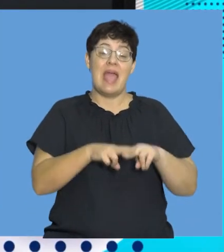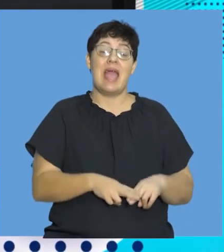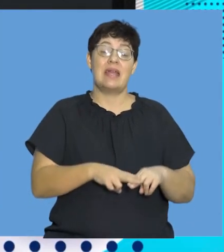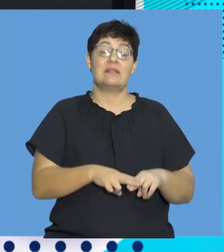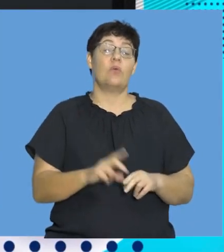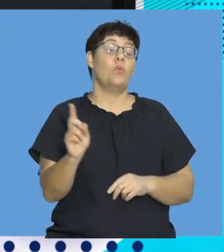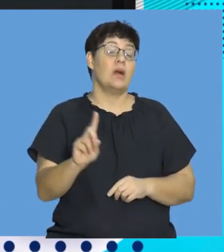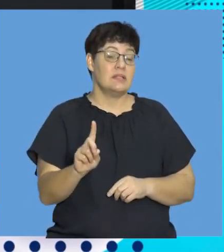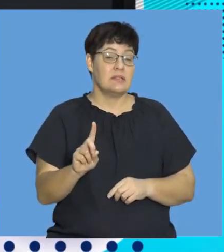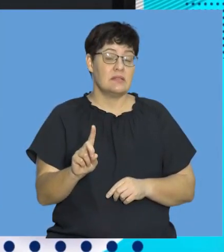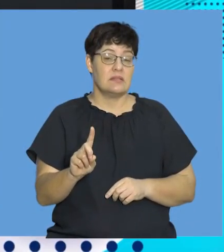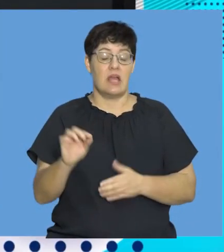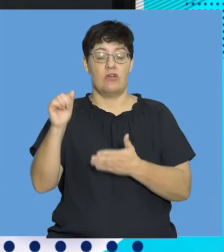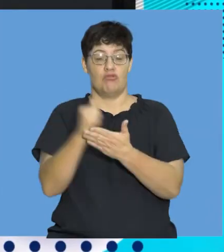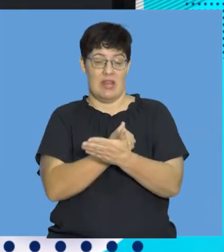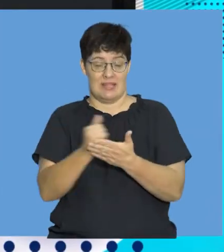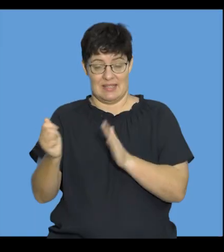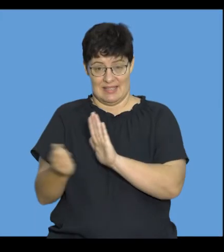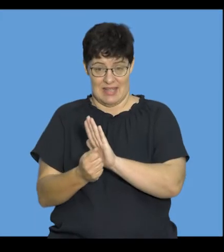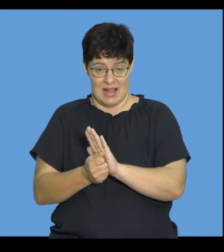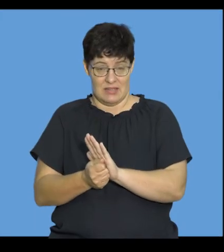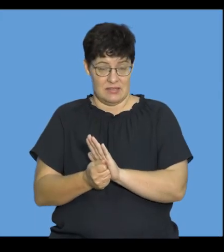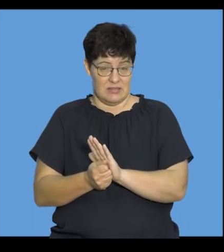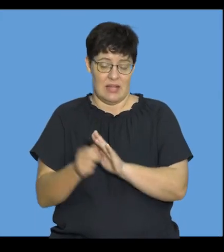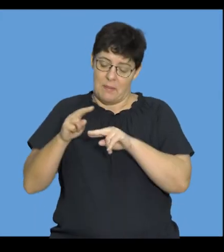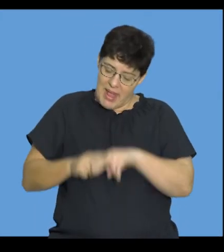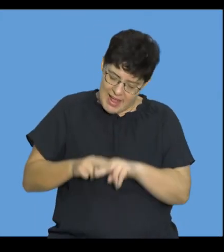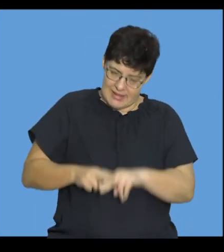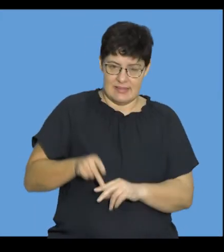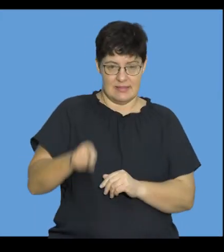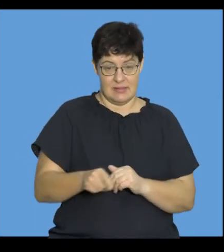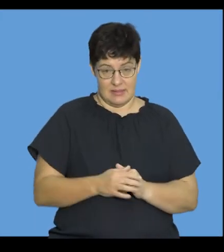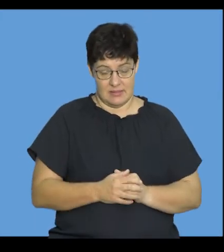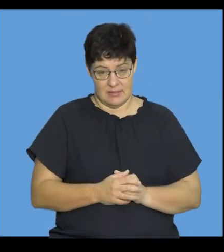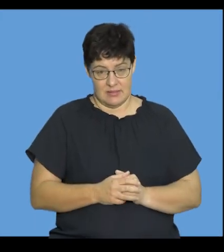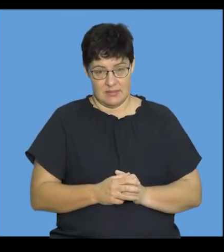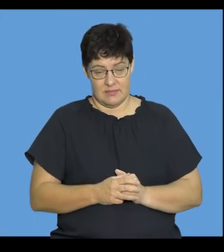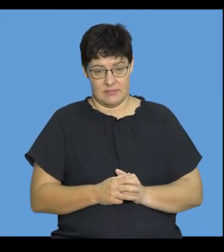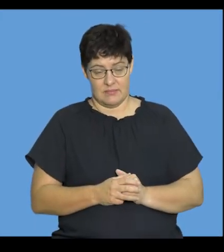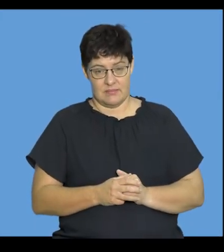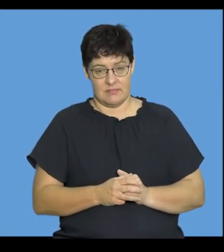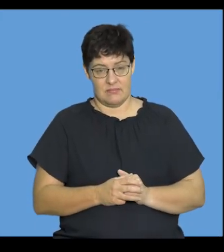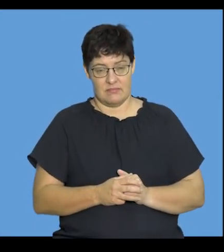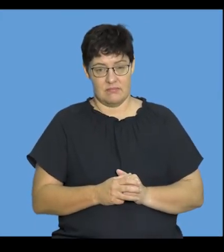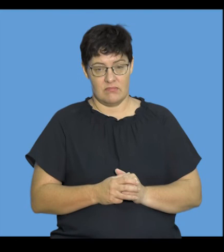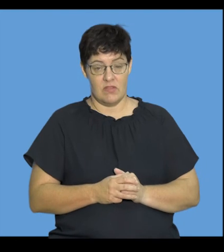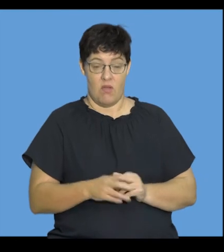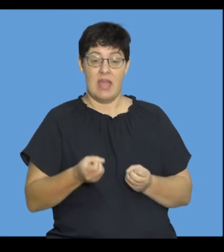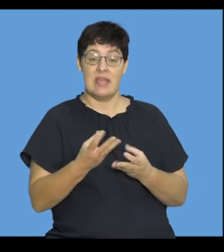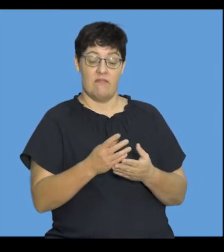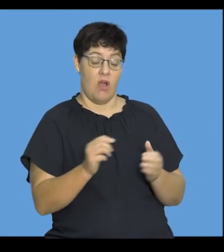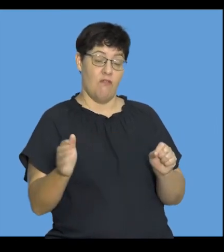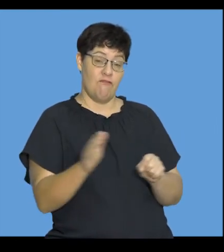dependent on credit sales. So, if you are given